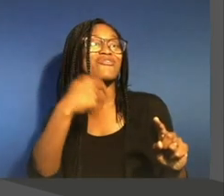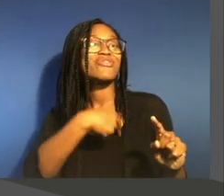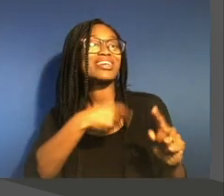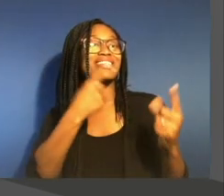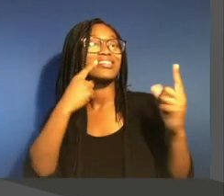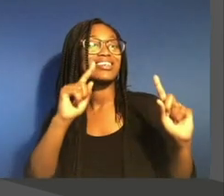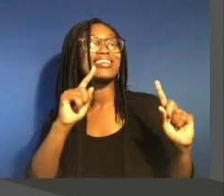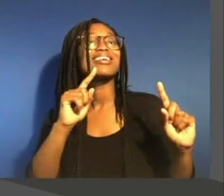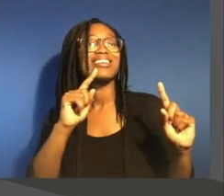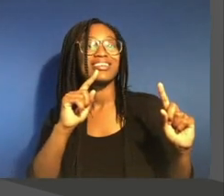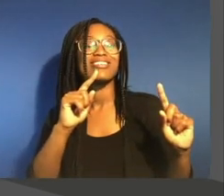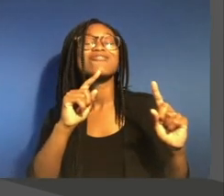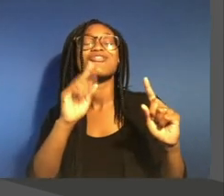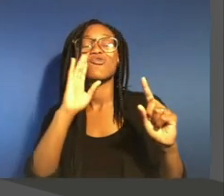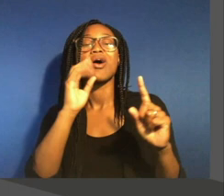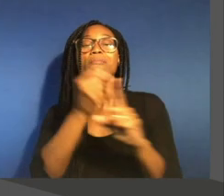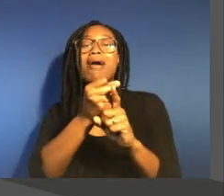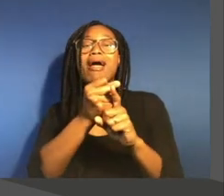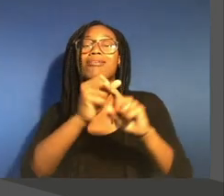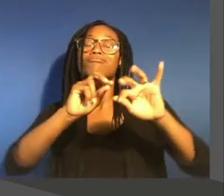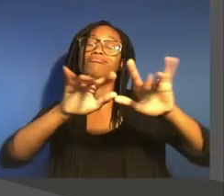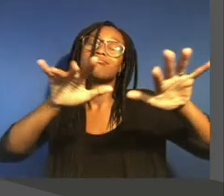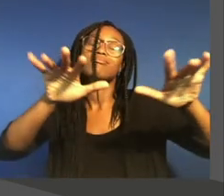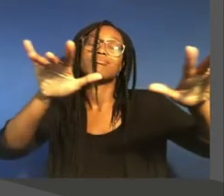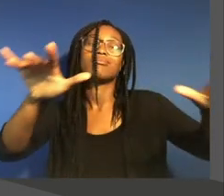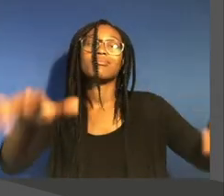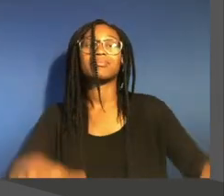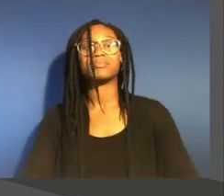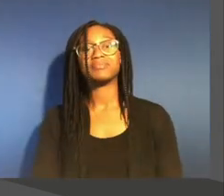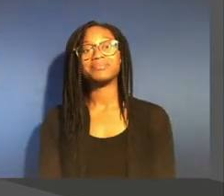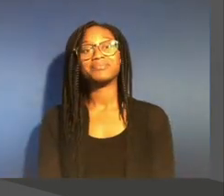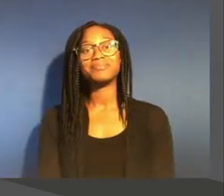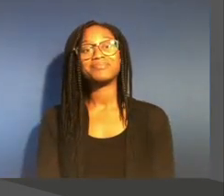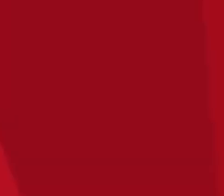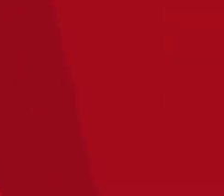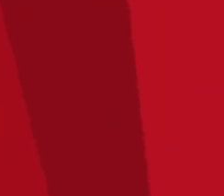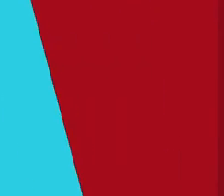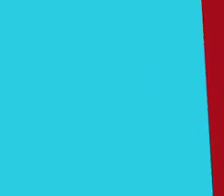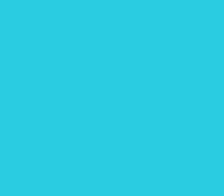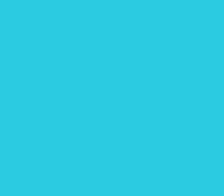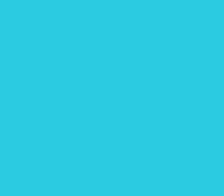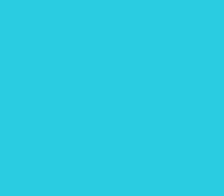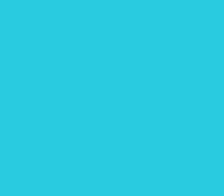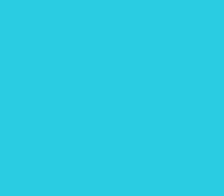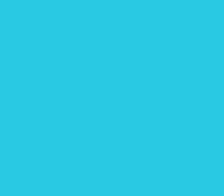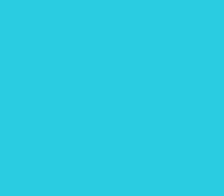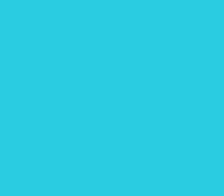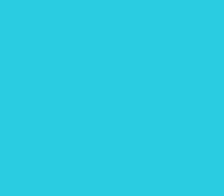impact.